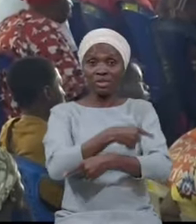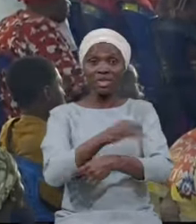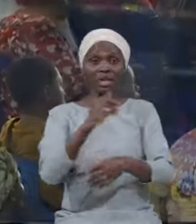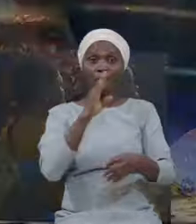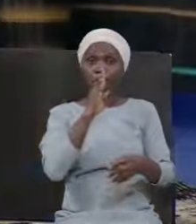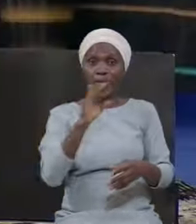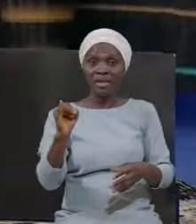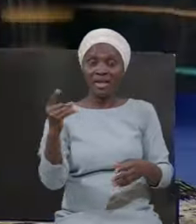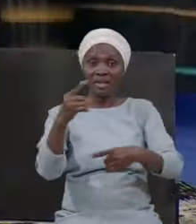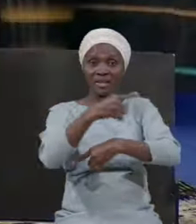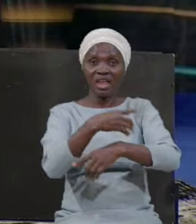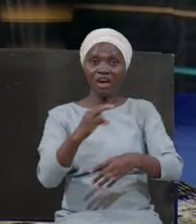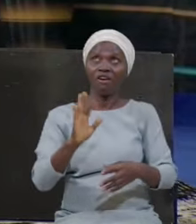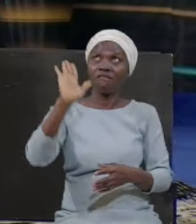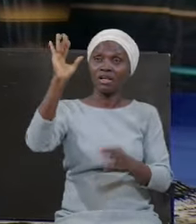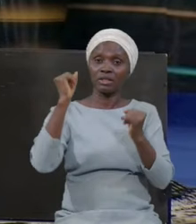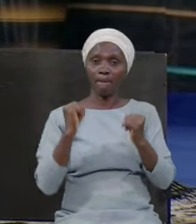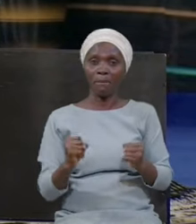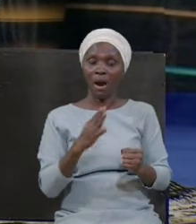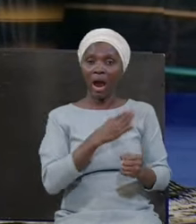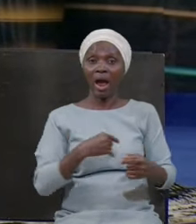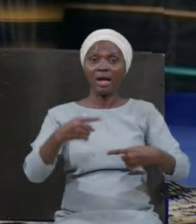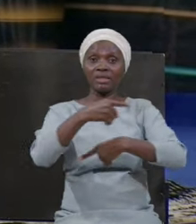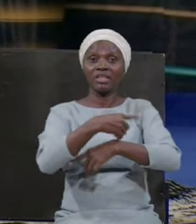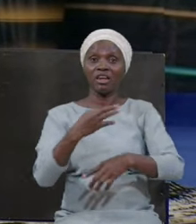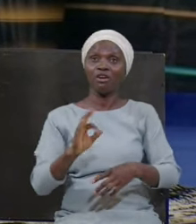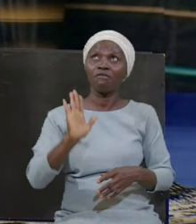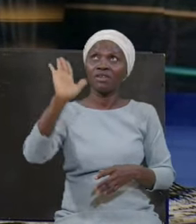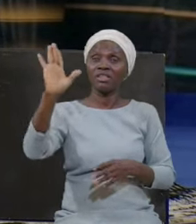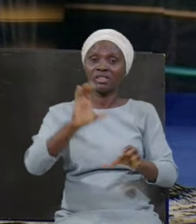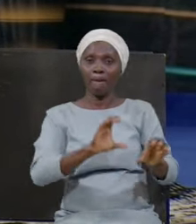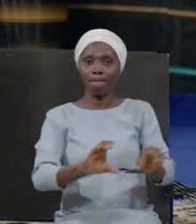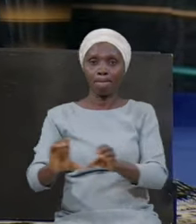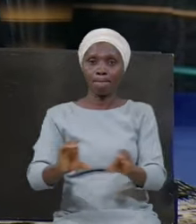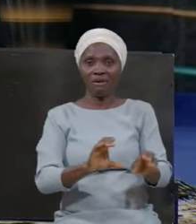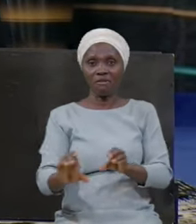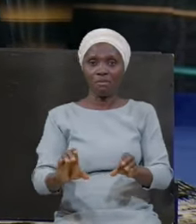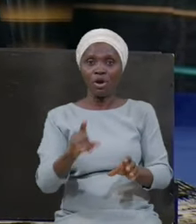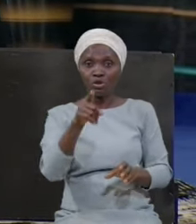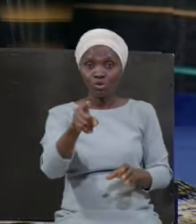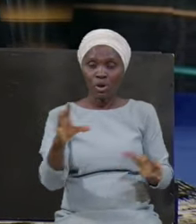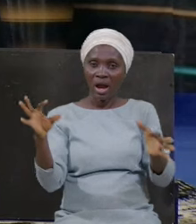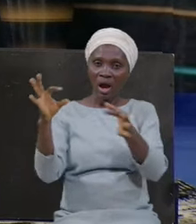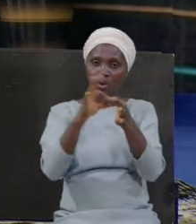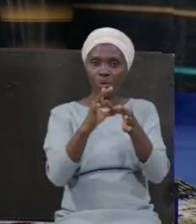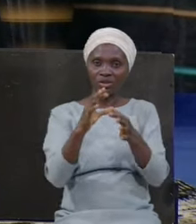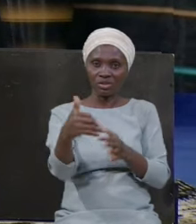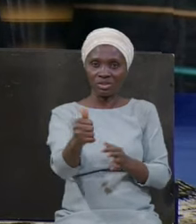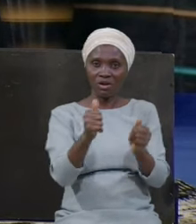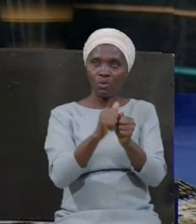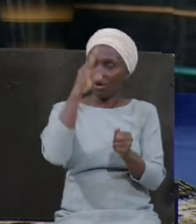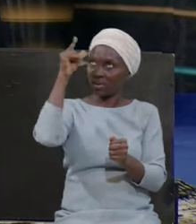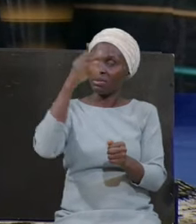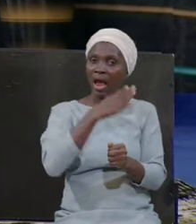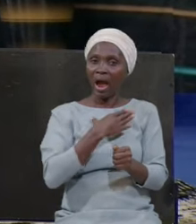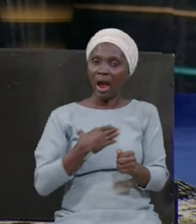his performance, acquaint now thyself with him and be at peace.